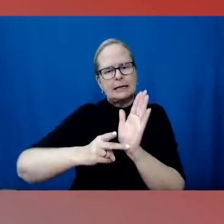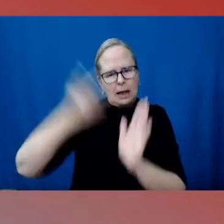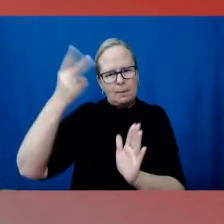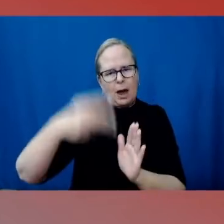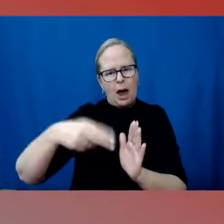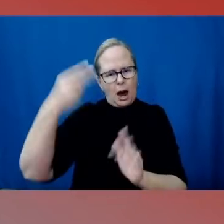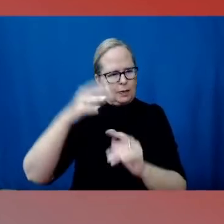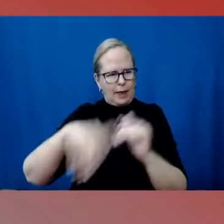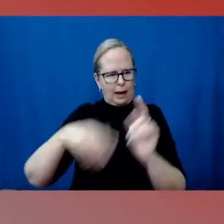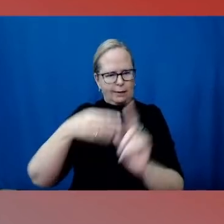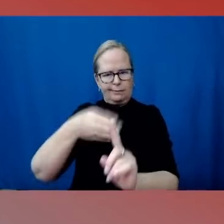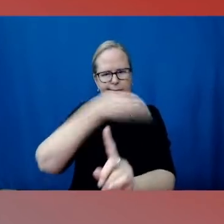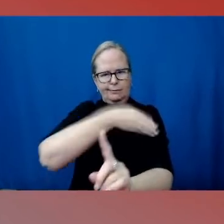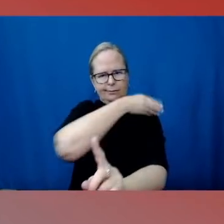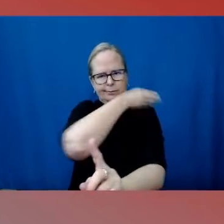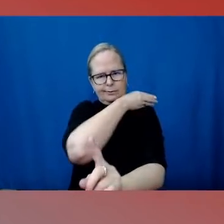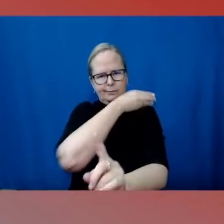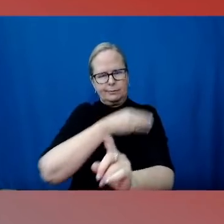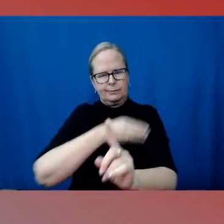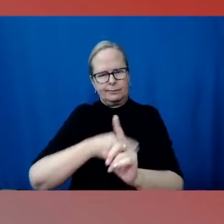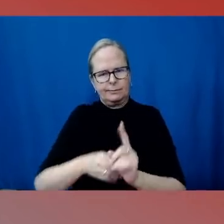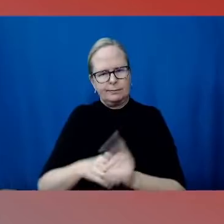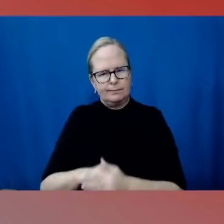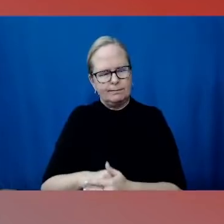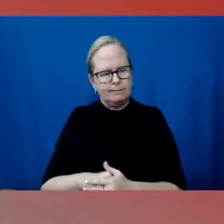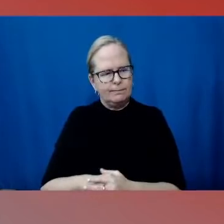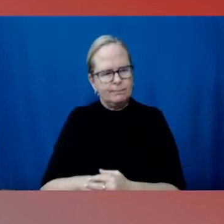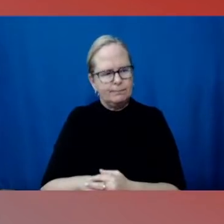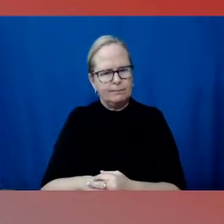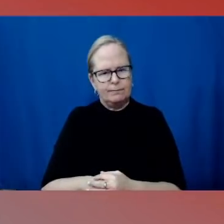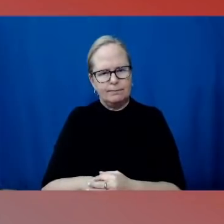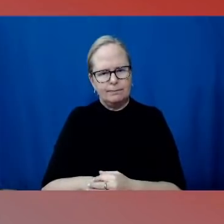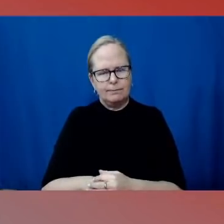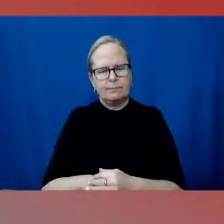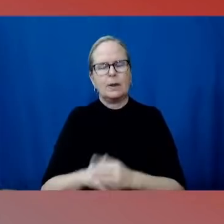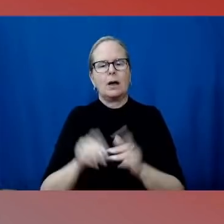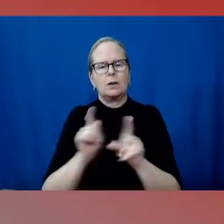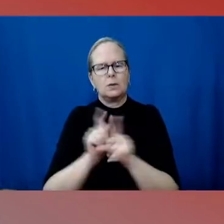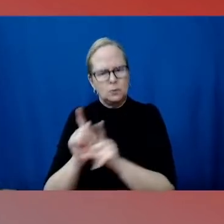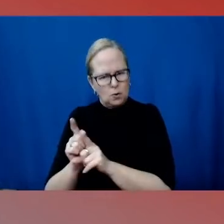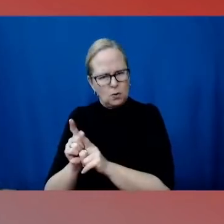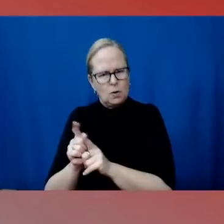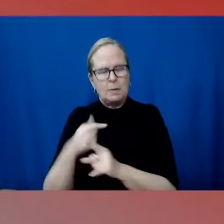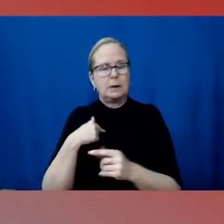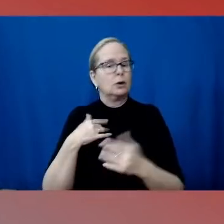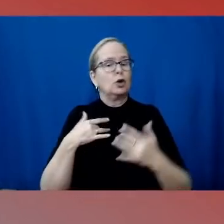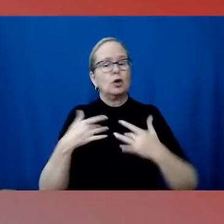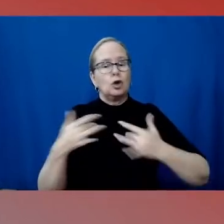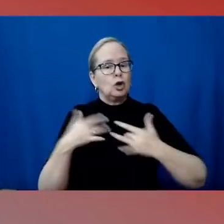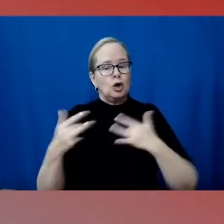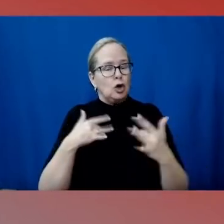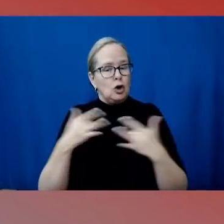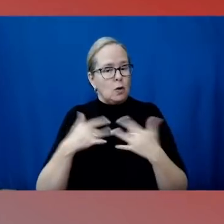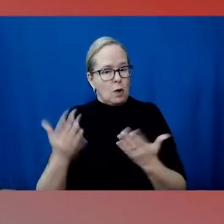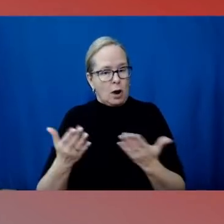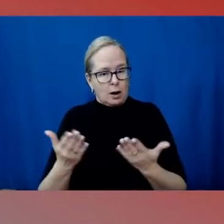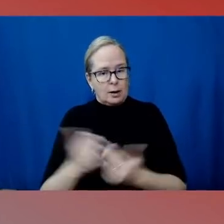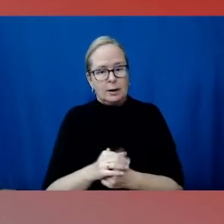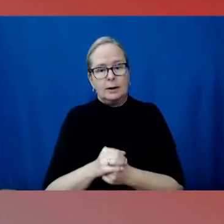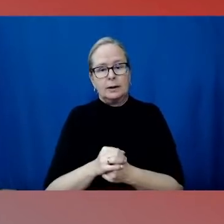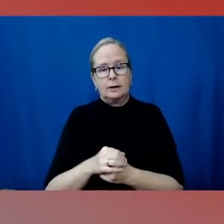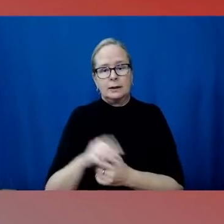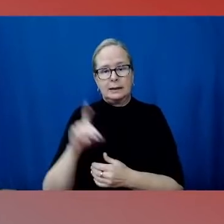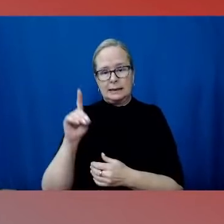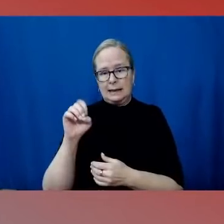highest point before. And also what is very concerning is that the rate of